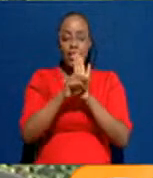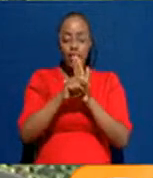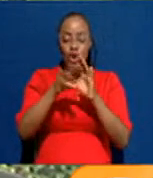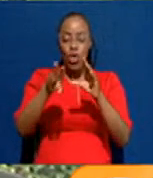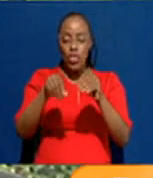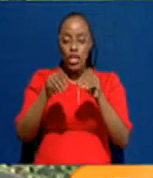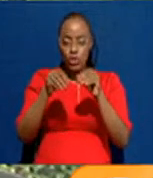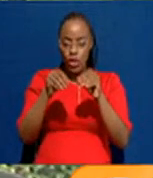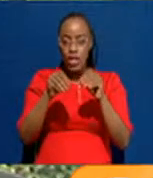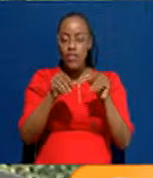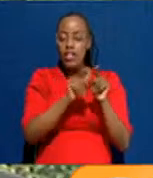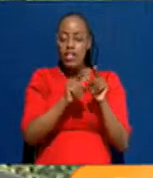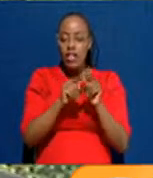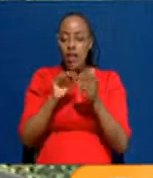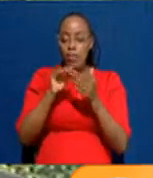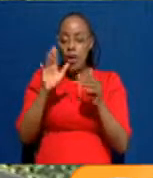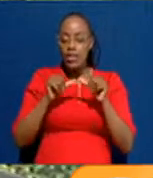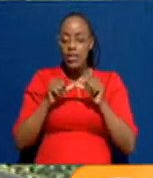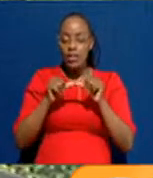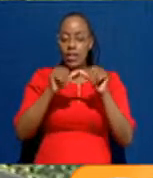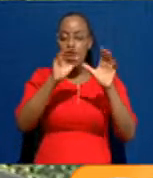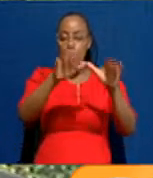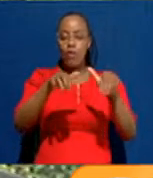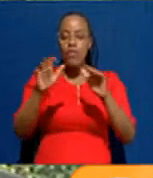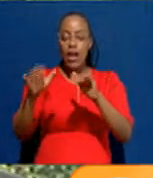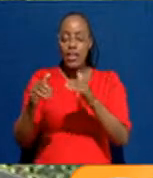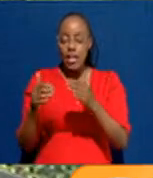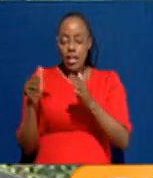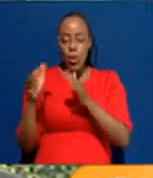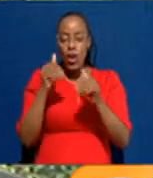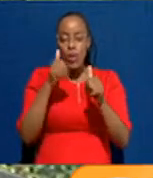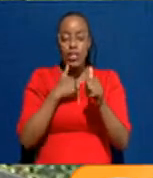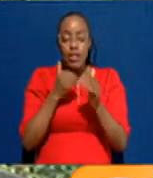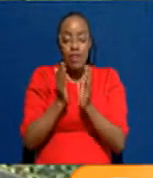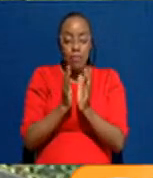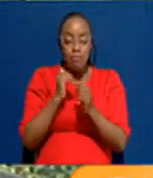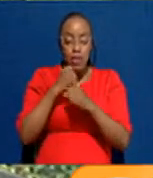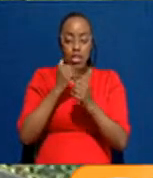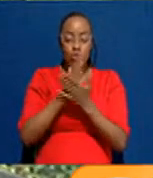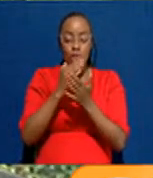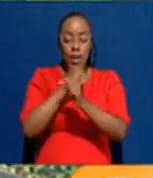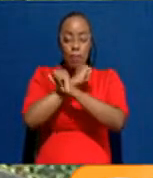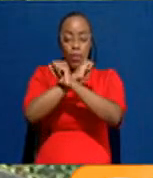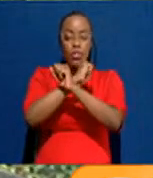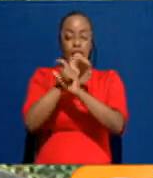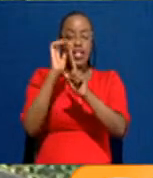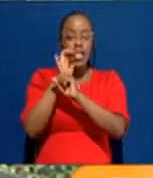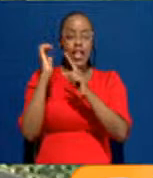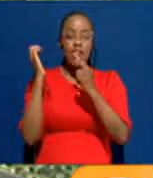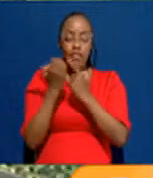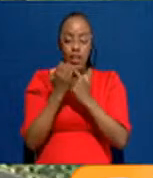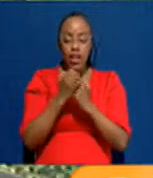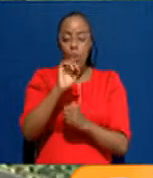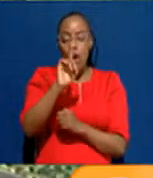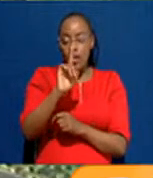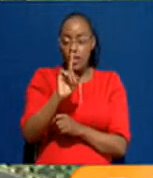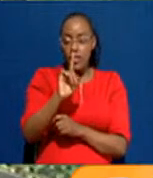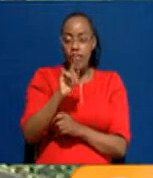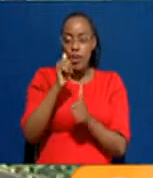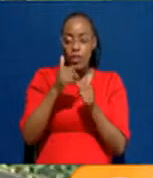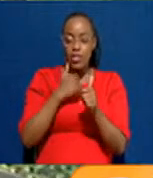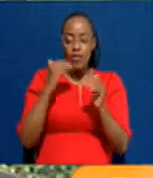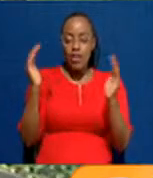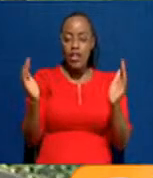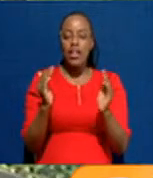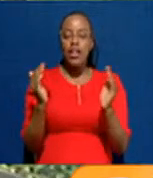soils to more sustainable farming techniques that ensure proper yields while protecting the environment. One of the practices being